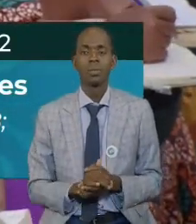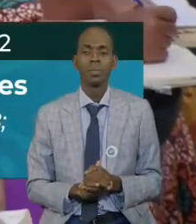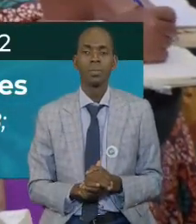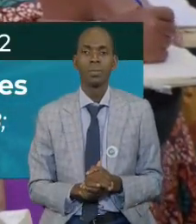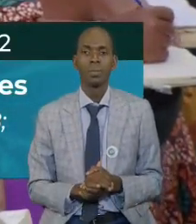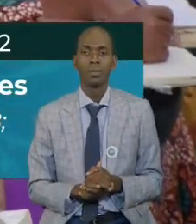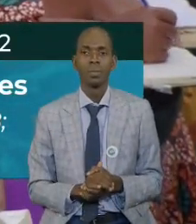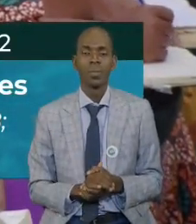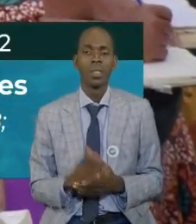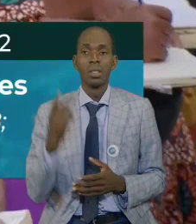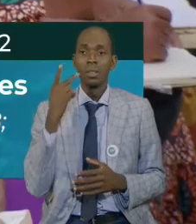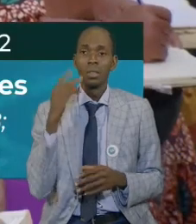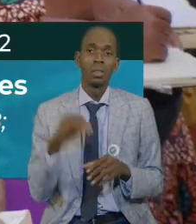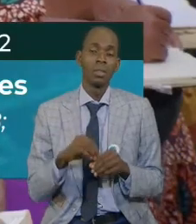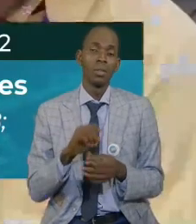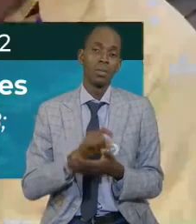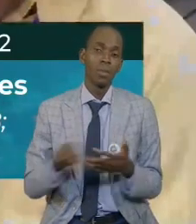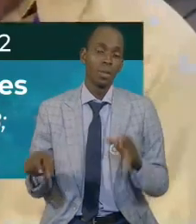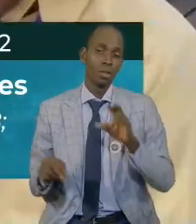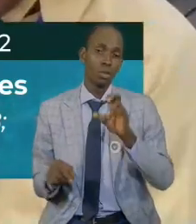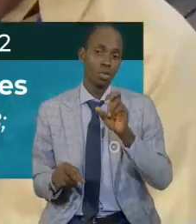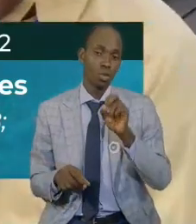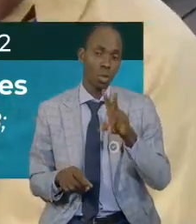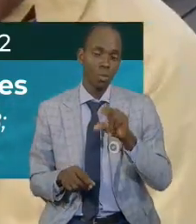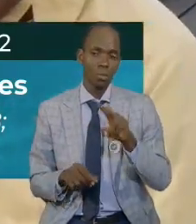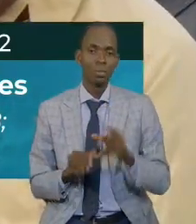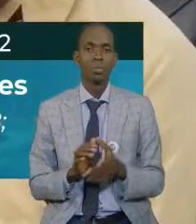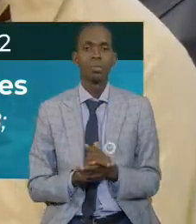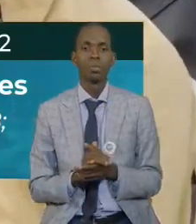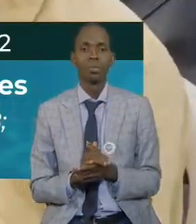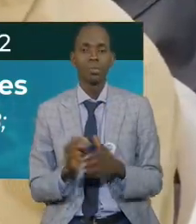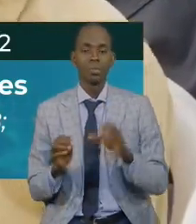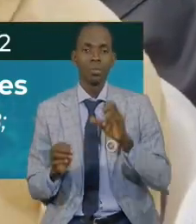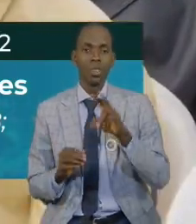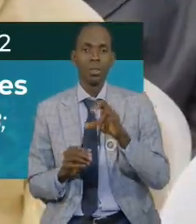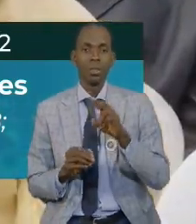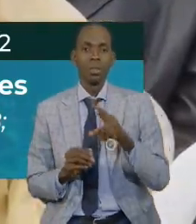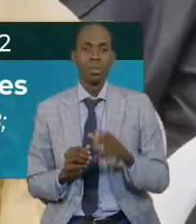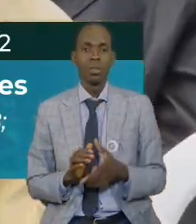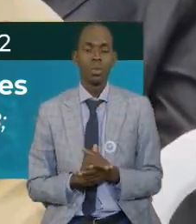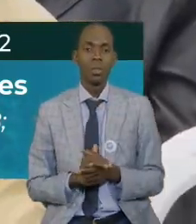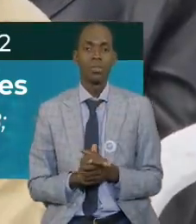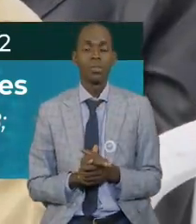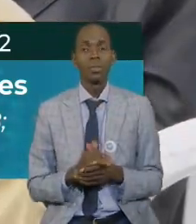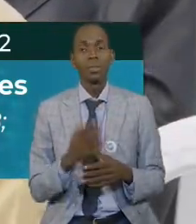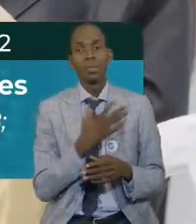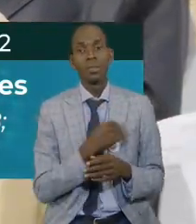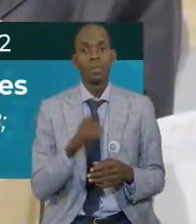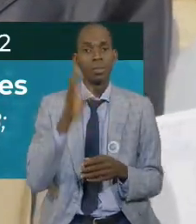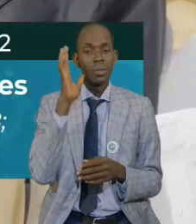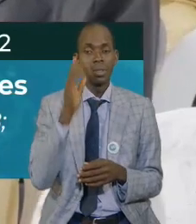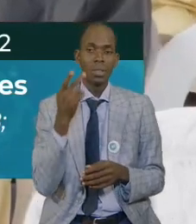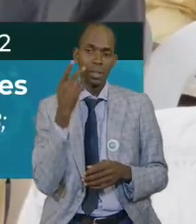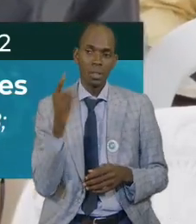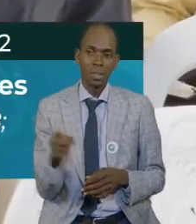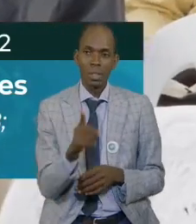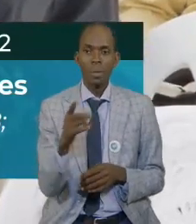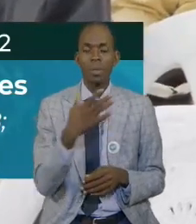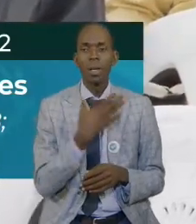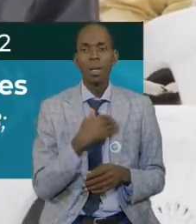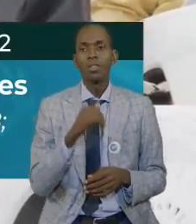look at verse 12. in verse 12 he says Thou shalt seek them I shall not find